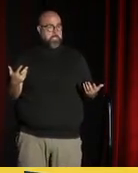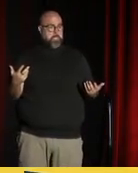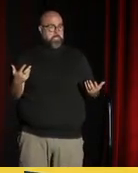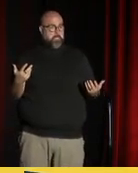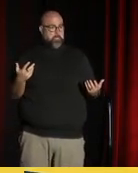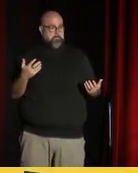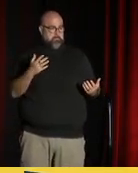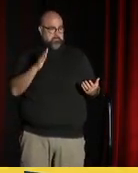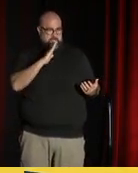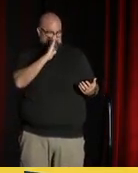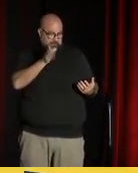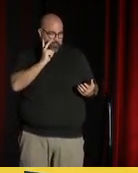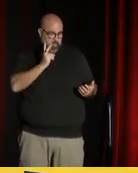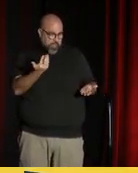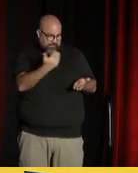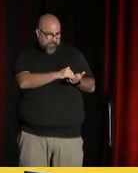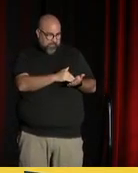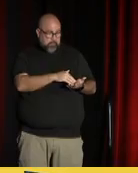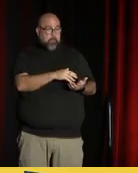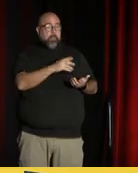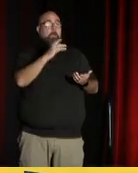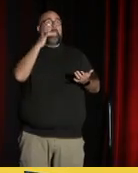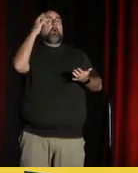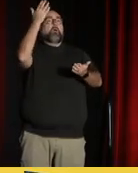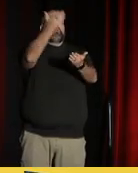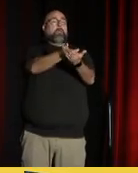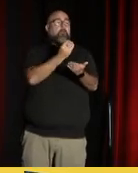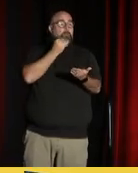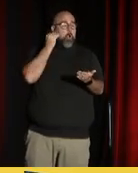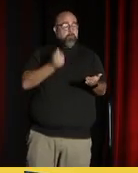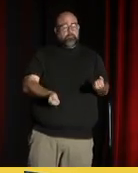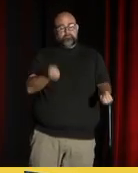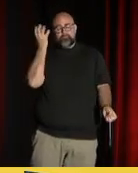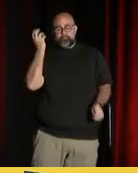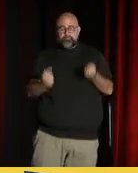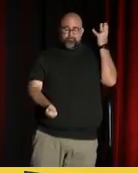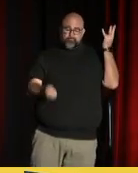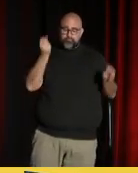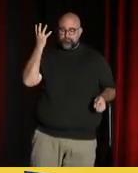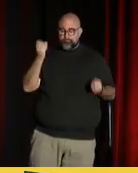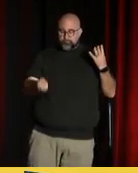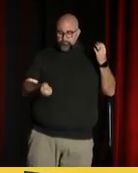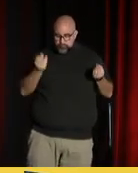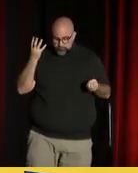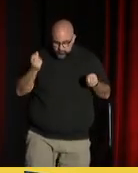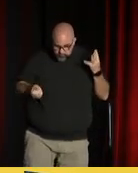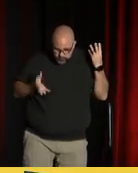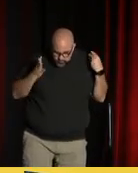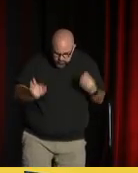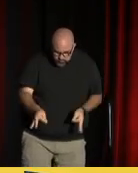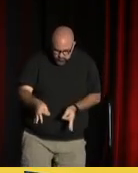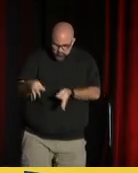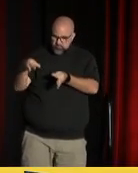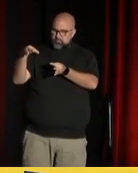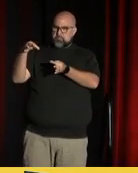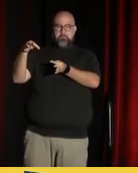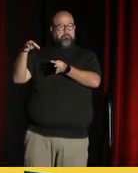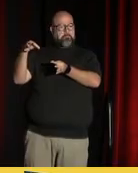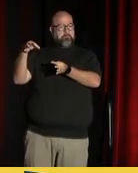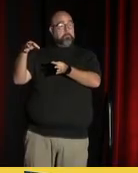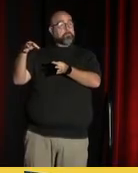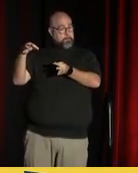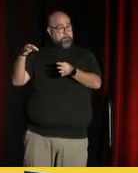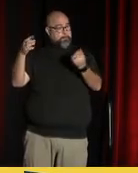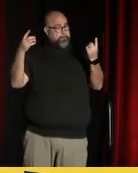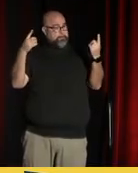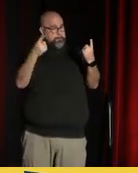again until we got all the way home, started to unpack, and found it buried at the bottom of one of my bags. Now, all